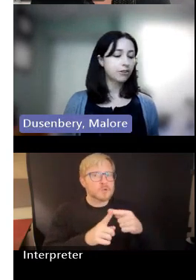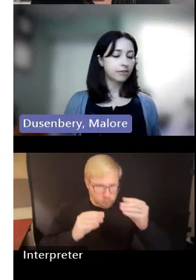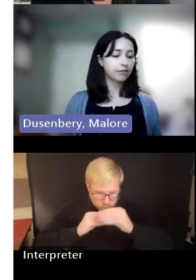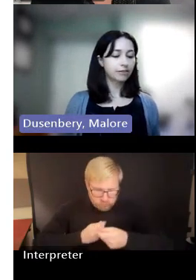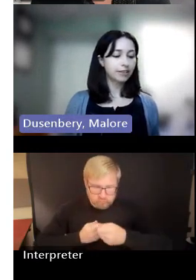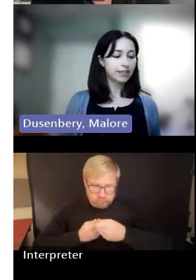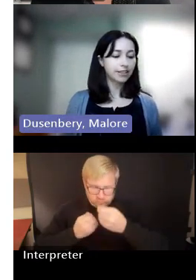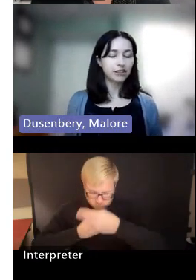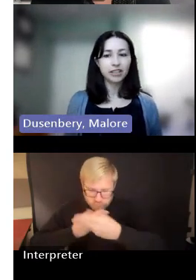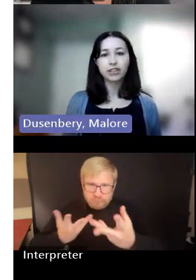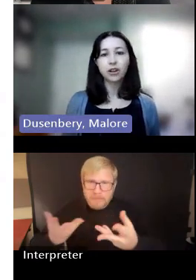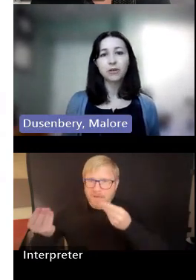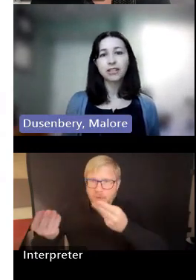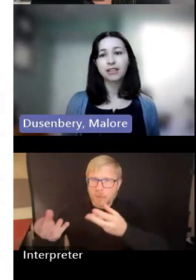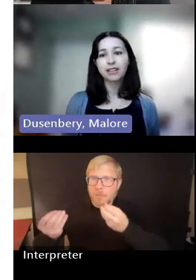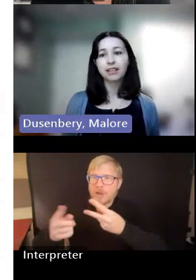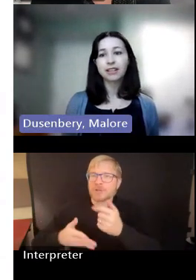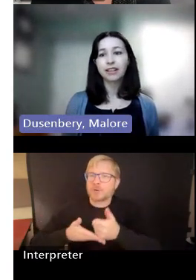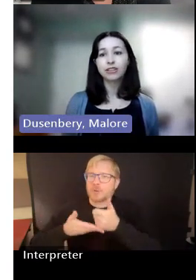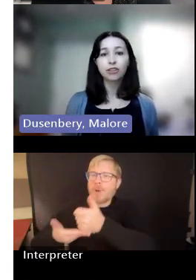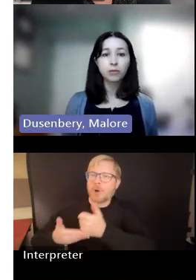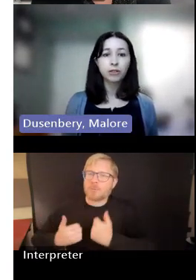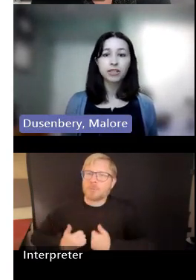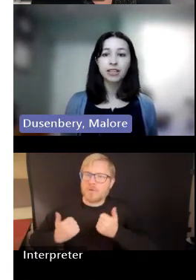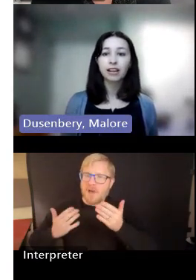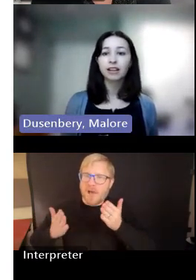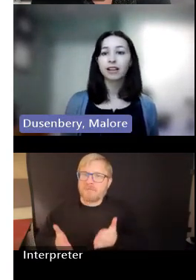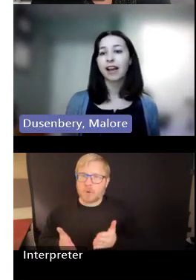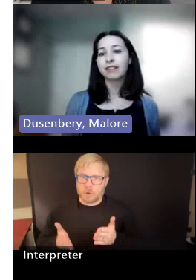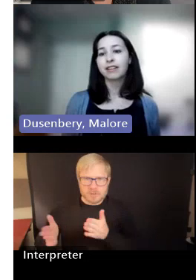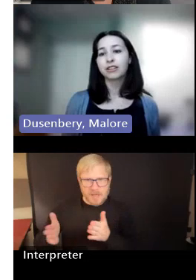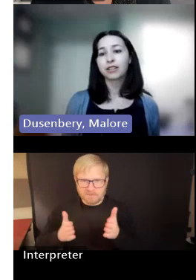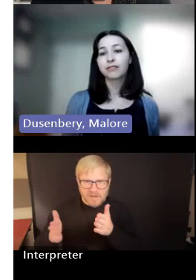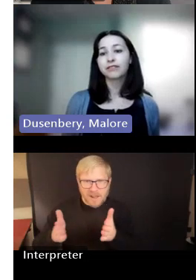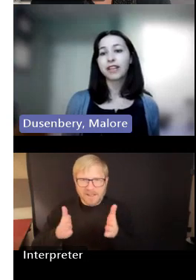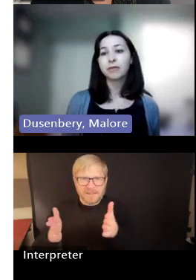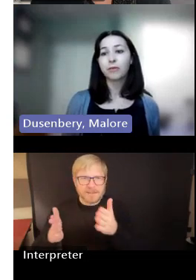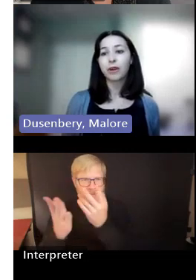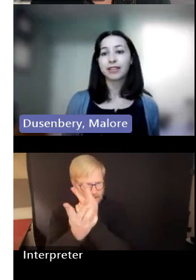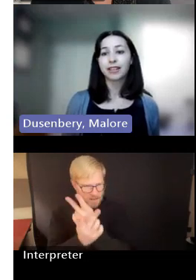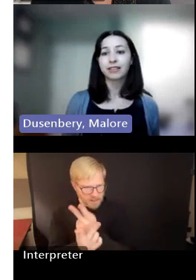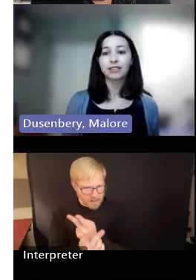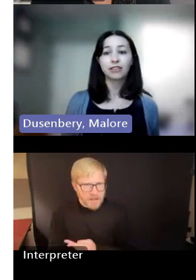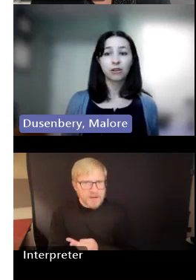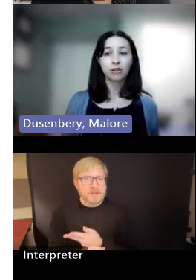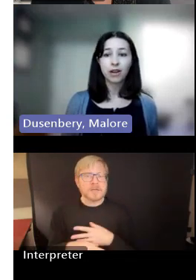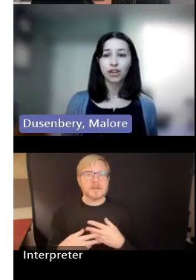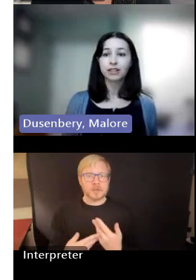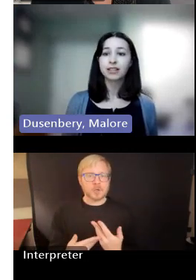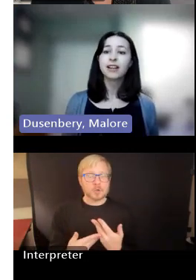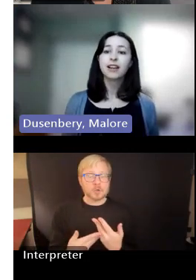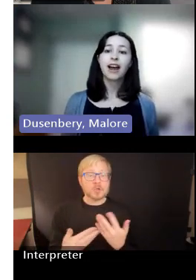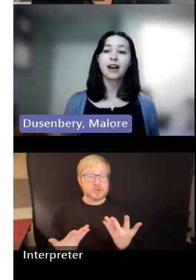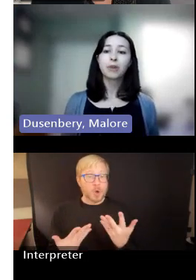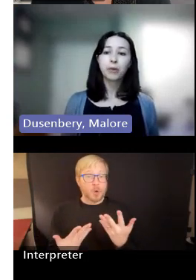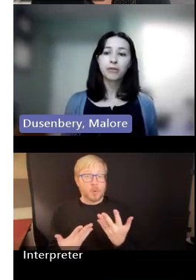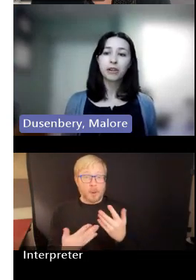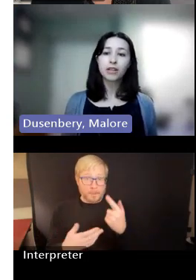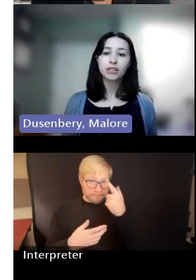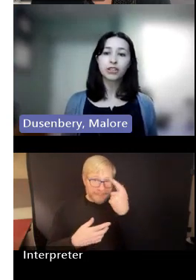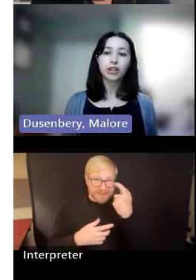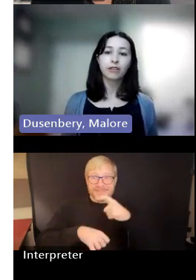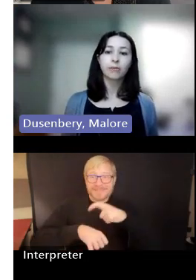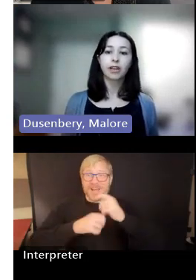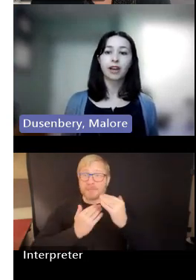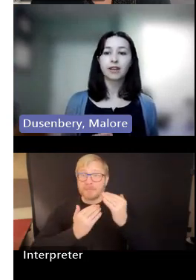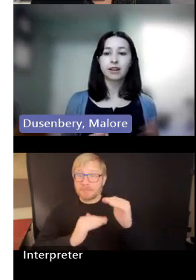I don't necessarily need to go into these in super detail in the interest of time and wanting to get to your questions, but we really